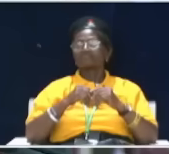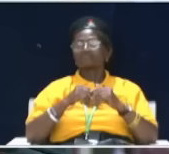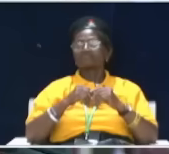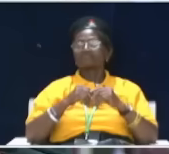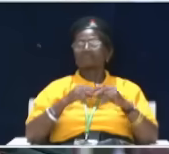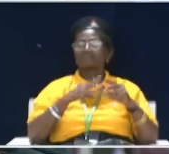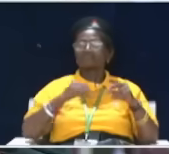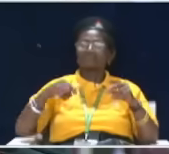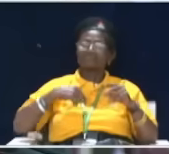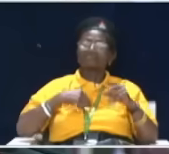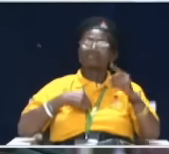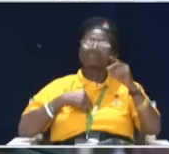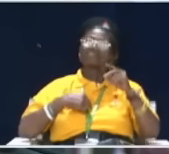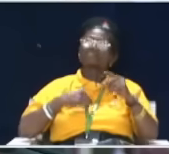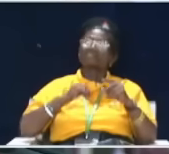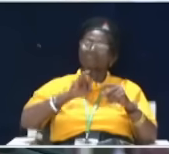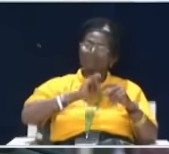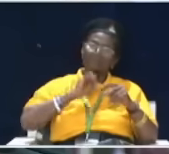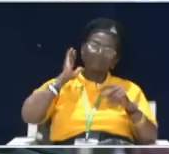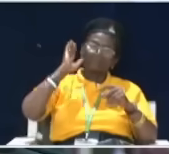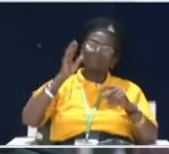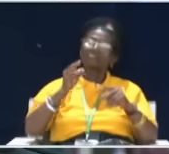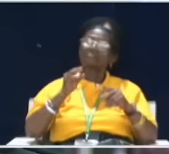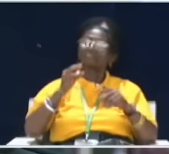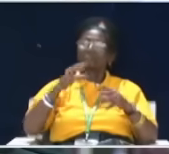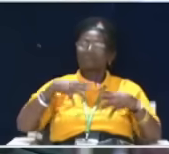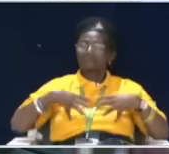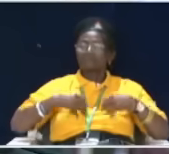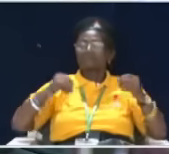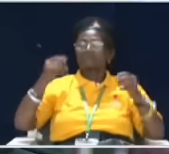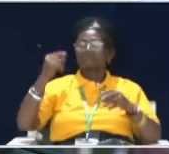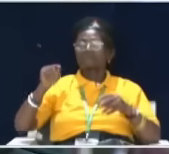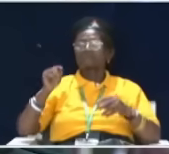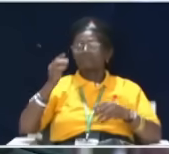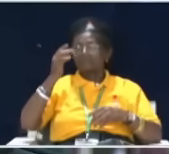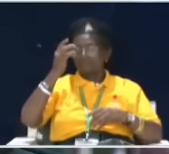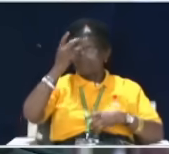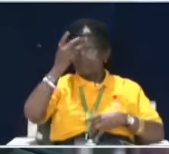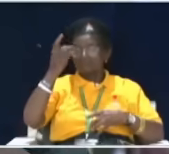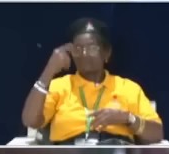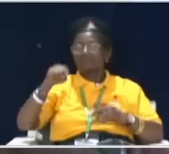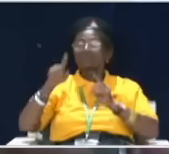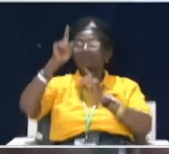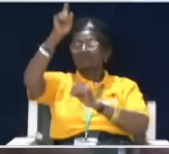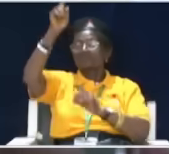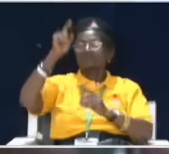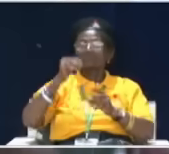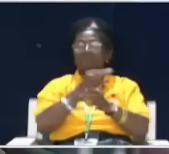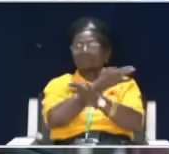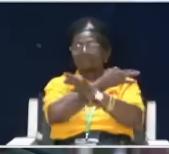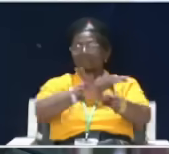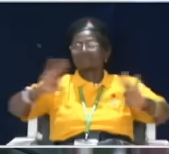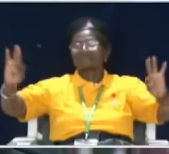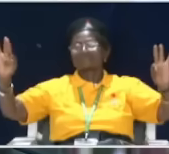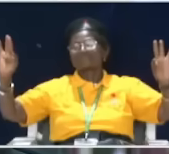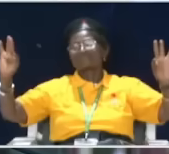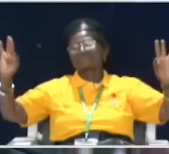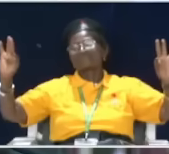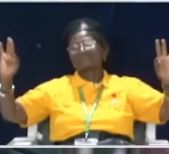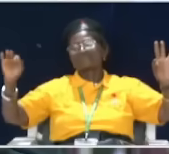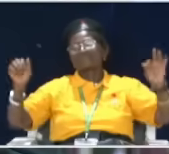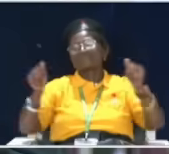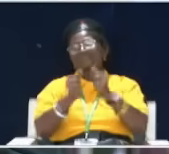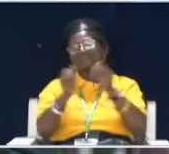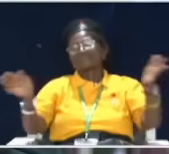And I will heal the sick for you. Masi wo awon alaisan san fun o. Free of charge. Like gbowo.